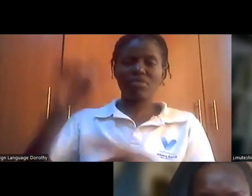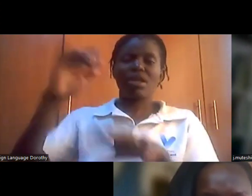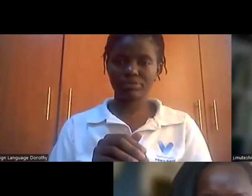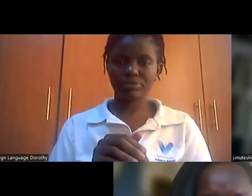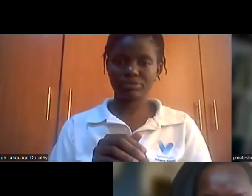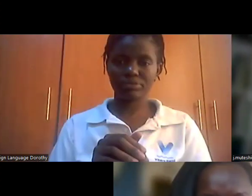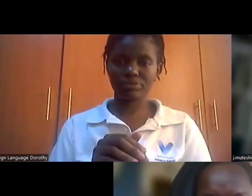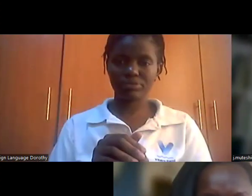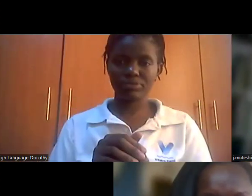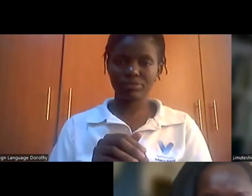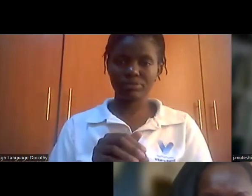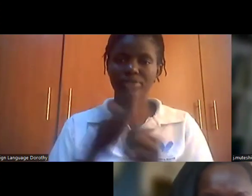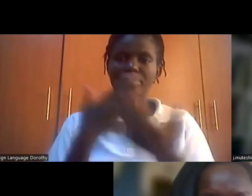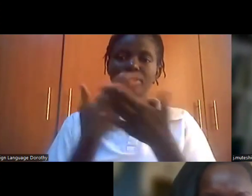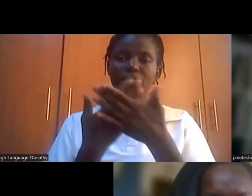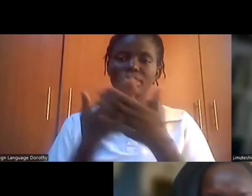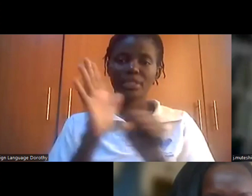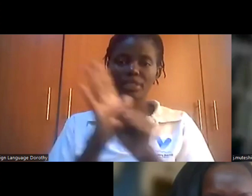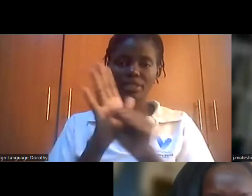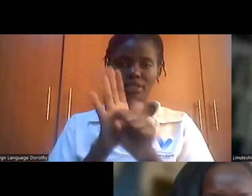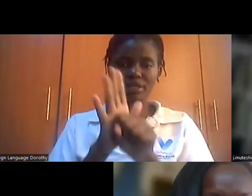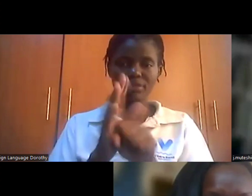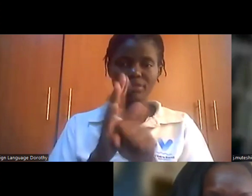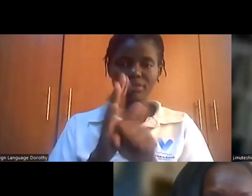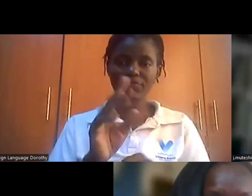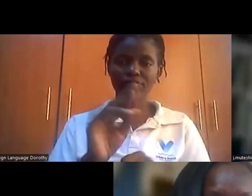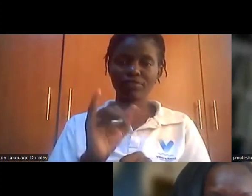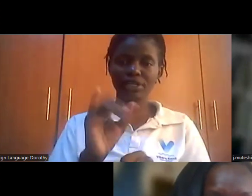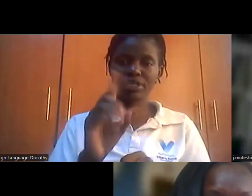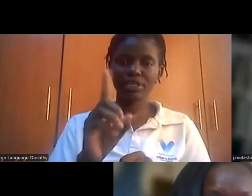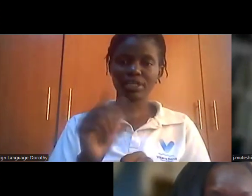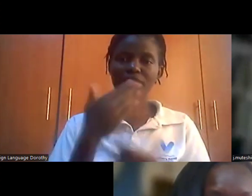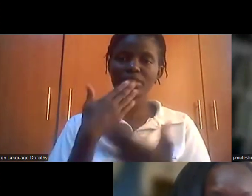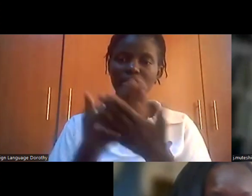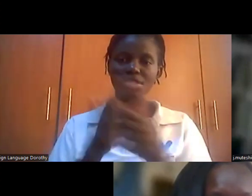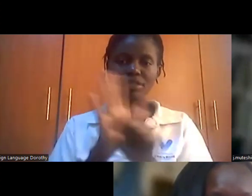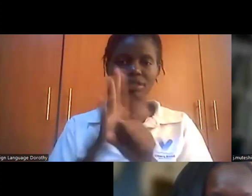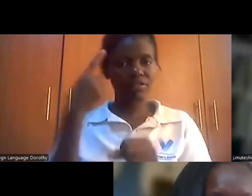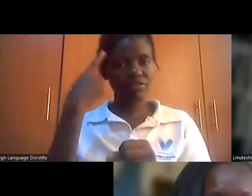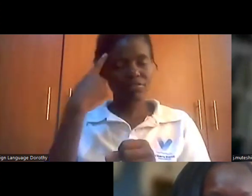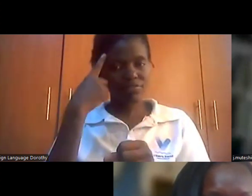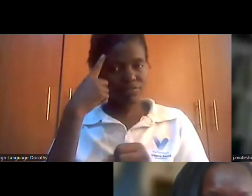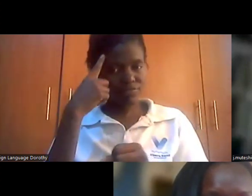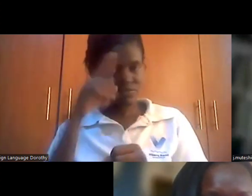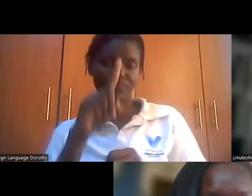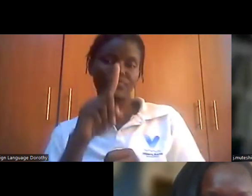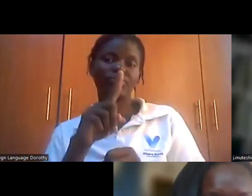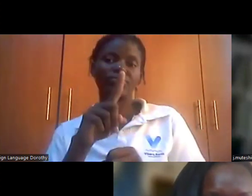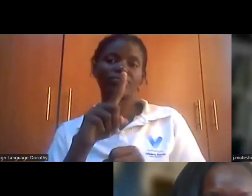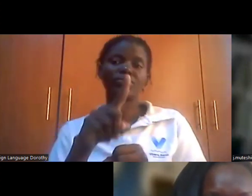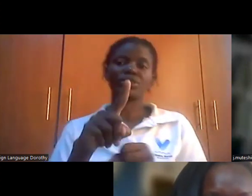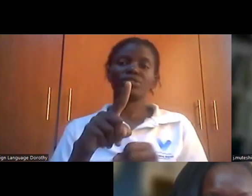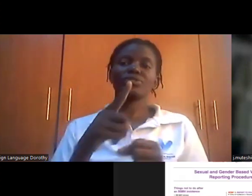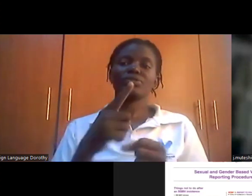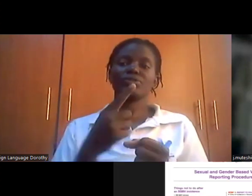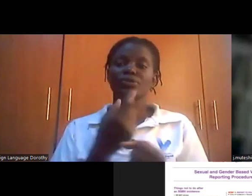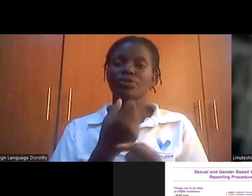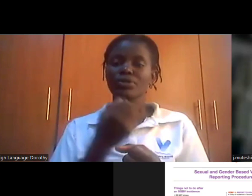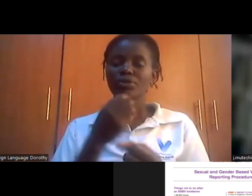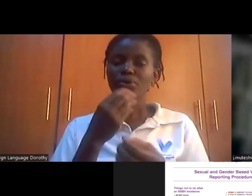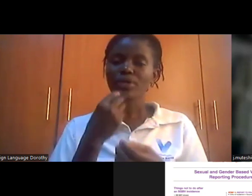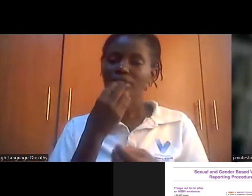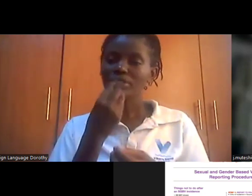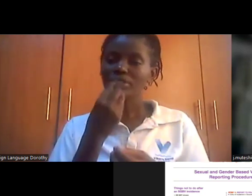much. Thank you so much, Frida. Thank you very much for that presentation and to the point. What's extremely valuable about what